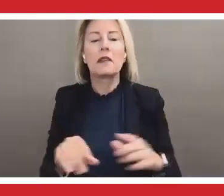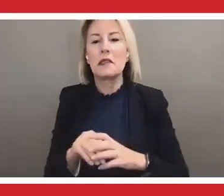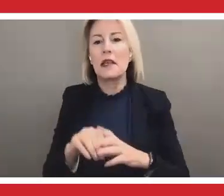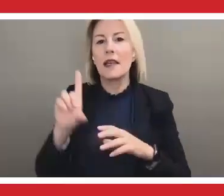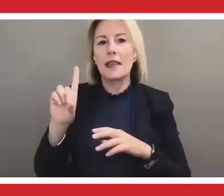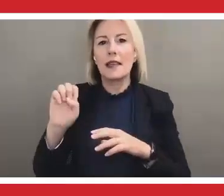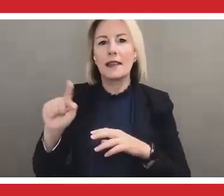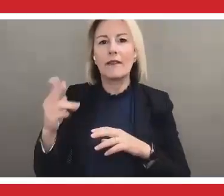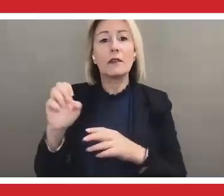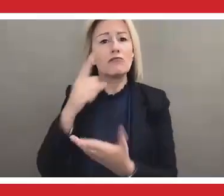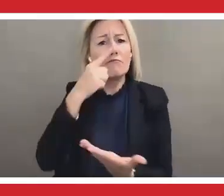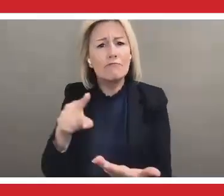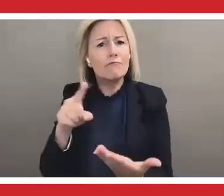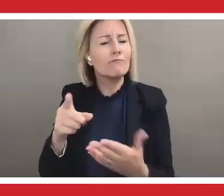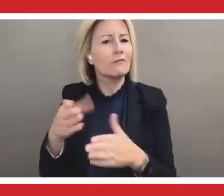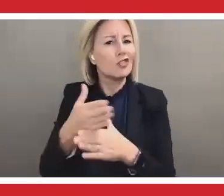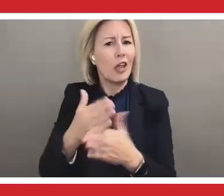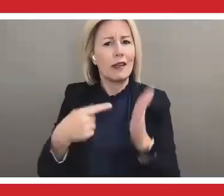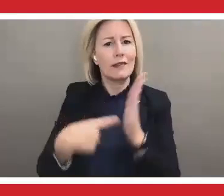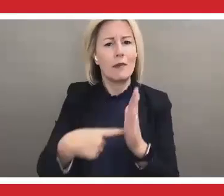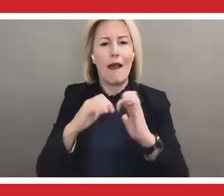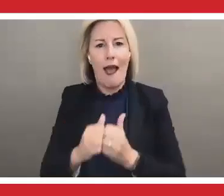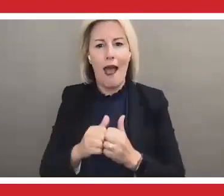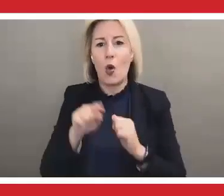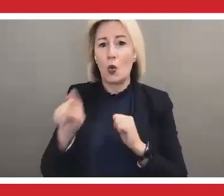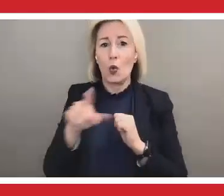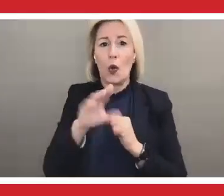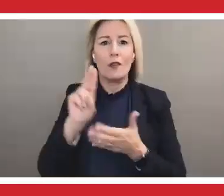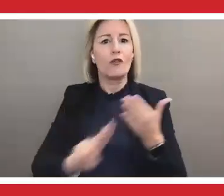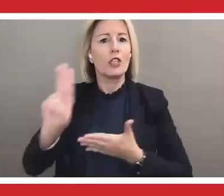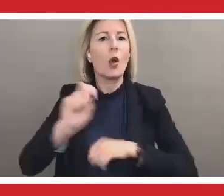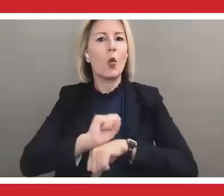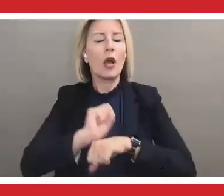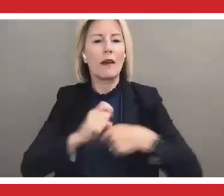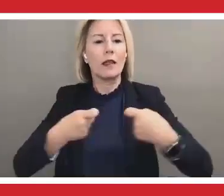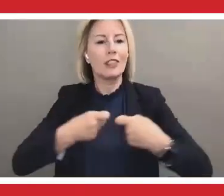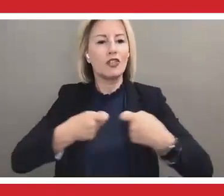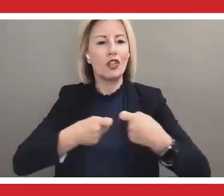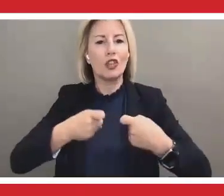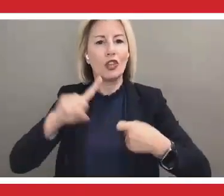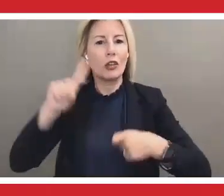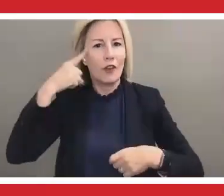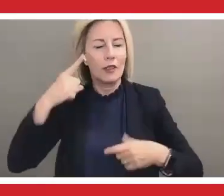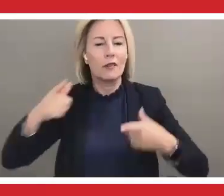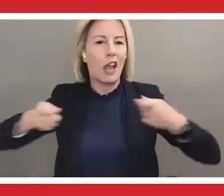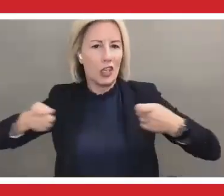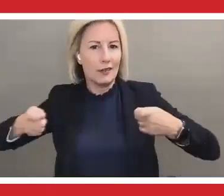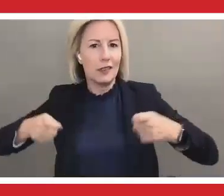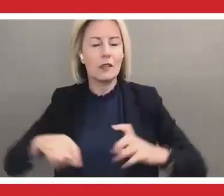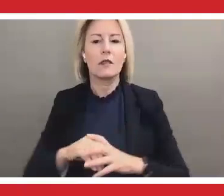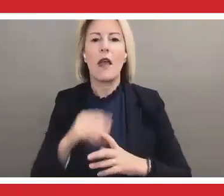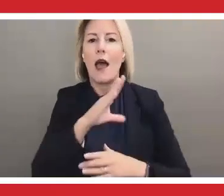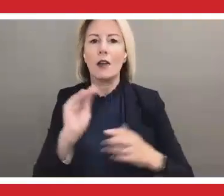share with us some examples of how the UN University is working on digital governance and challenges that